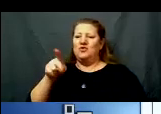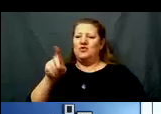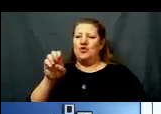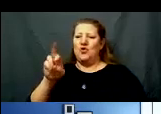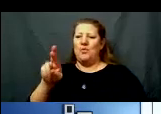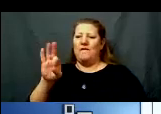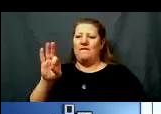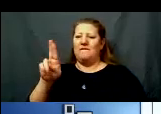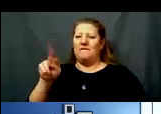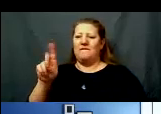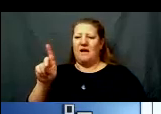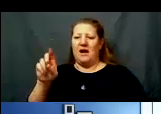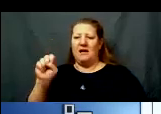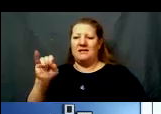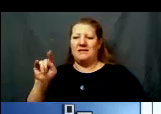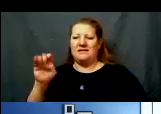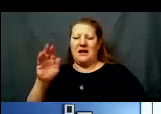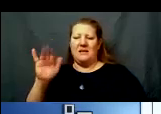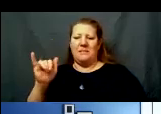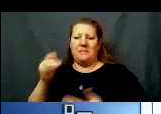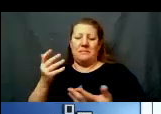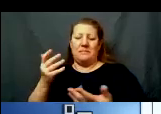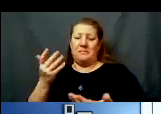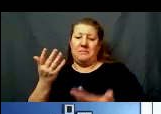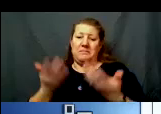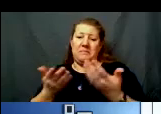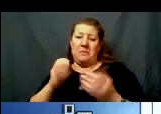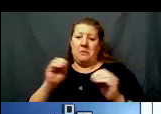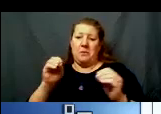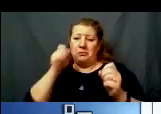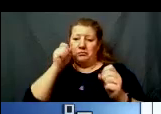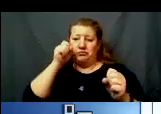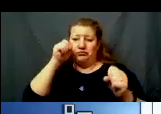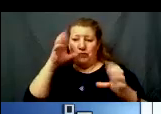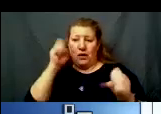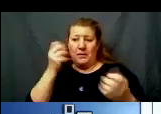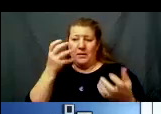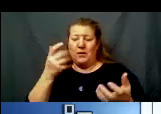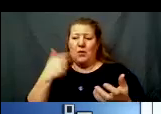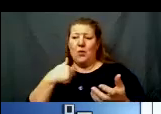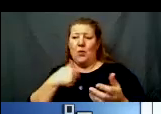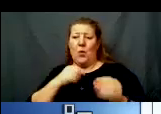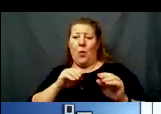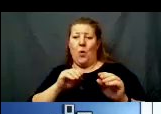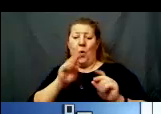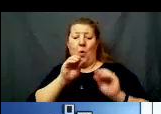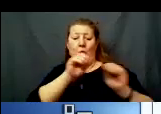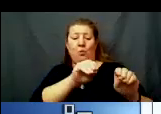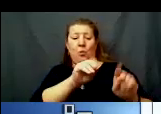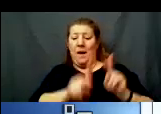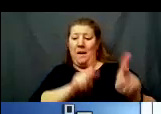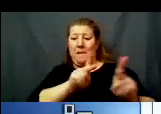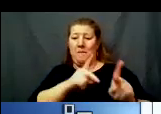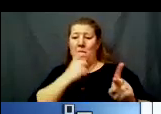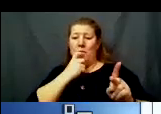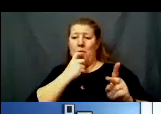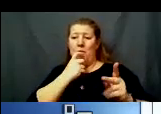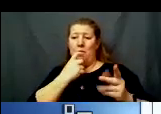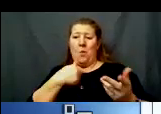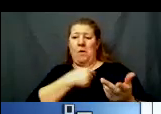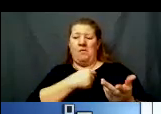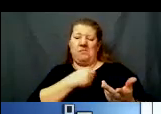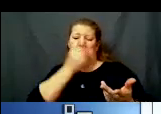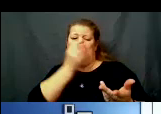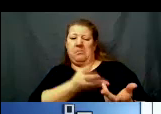throughout the United States. Probably wouldn't surprise anyone. Okay, we're putting people whom we don't want, we don't really care a whole lot about,